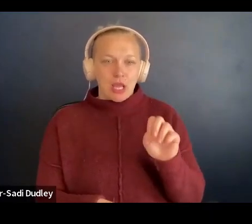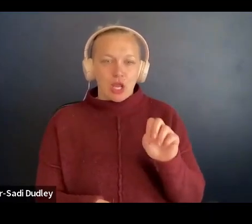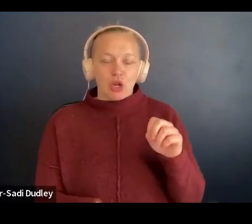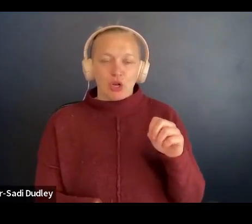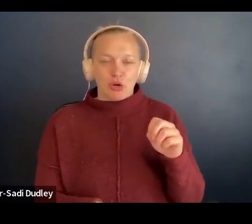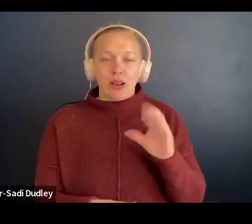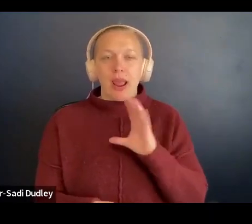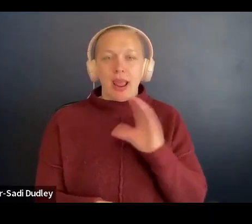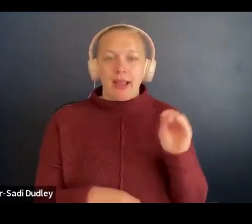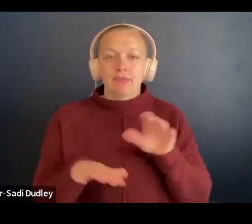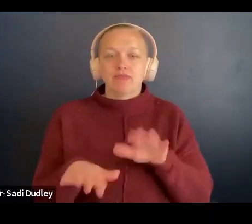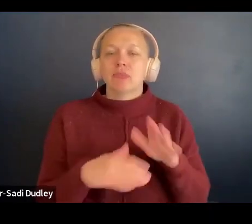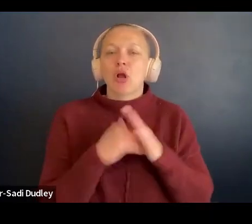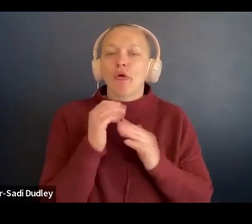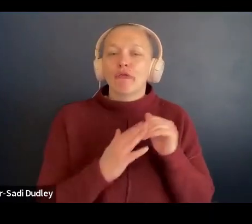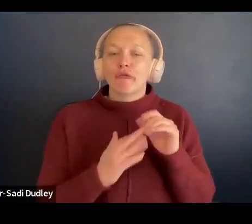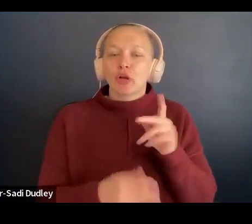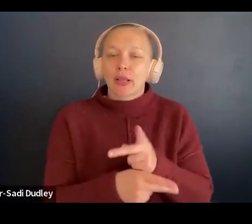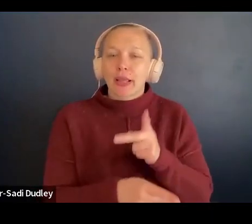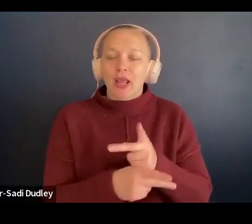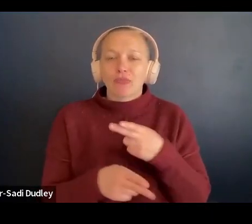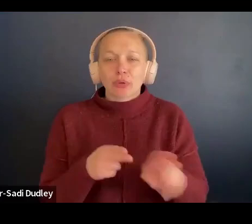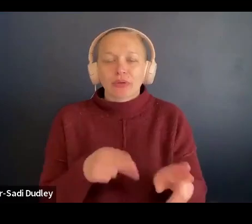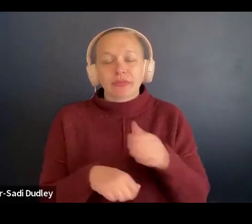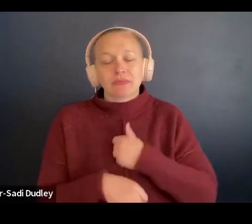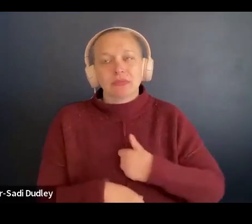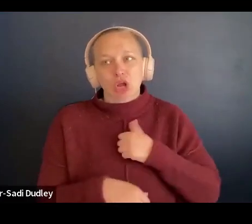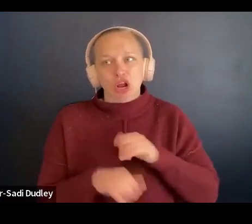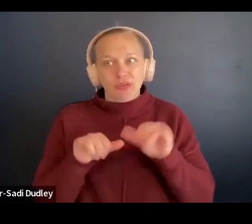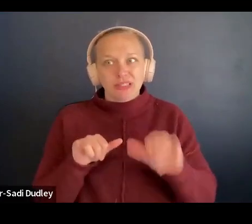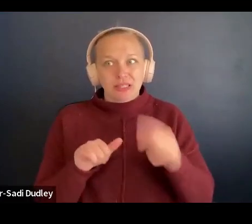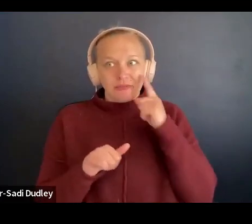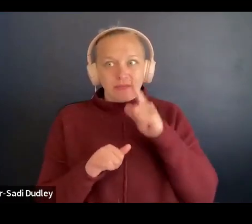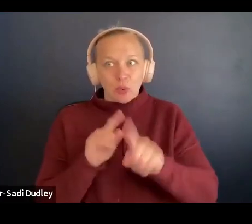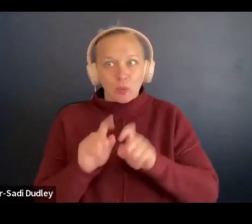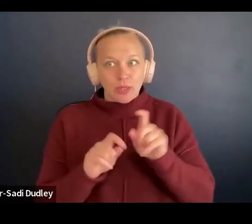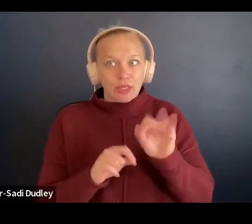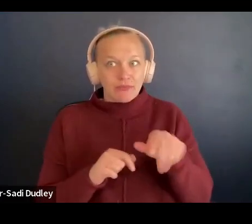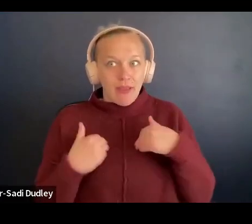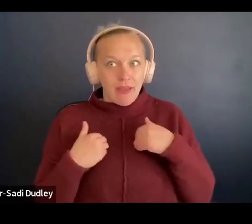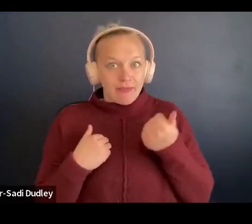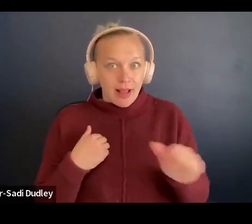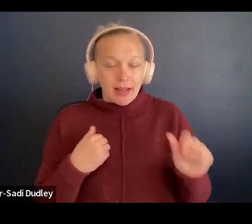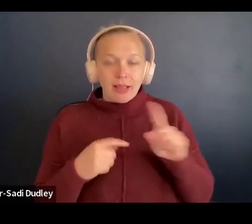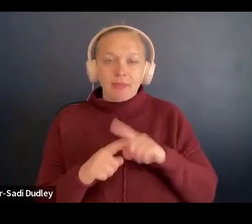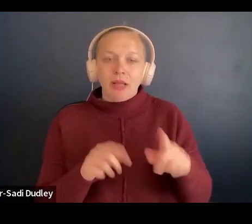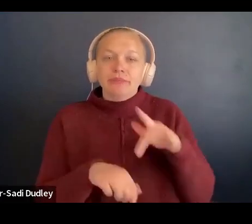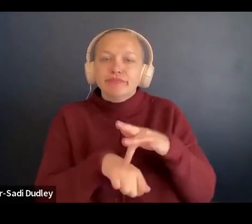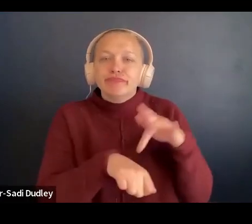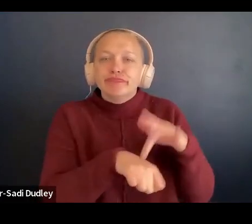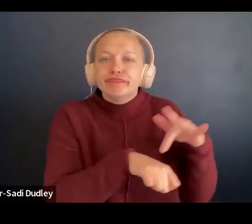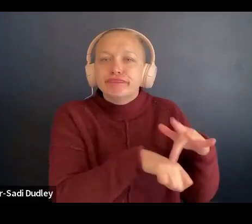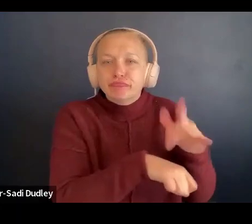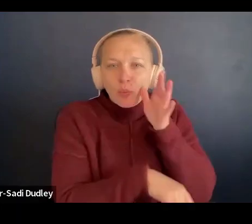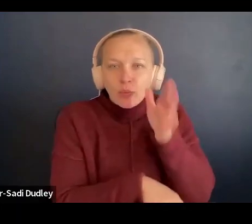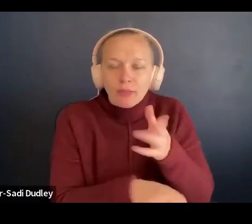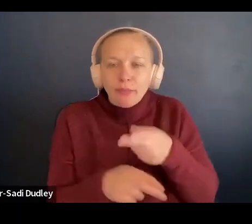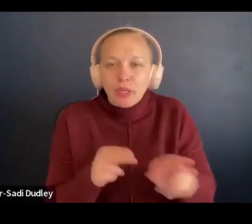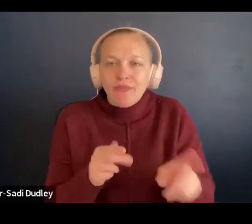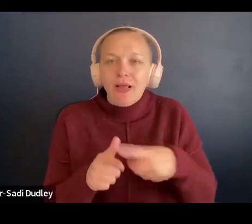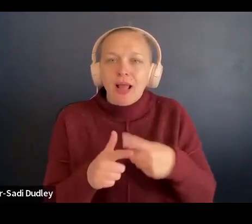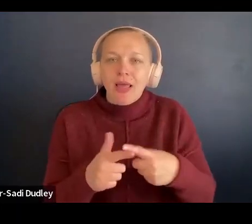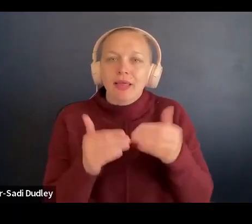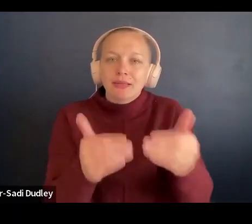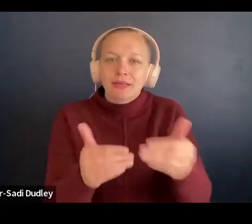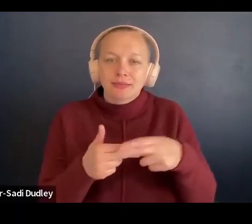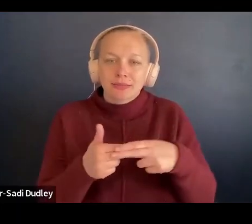briefly. I'm sorry about that. I will stick around for questions if anybody has any, but we'll just touch on this briefly so we can go